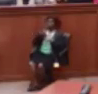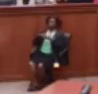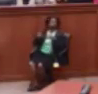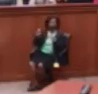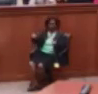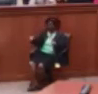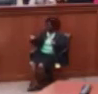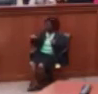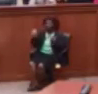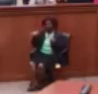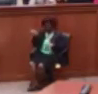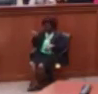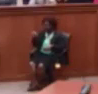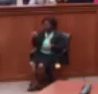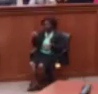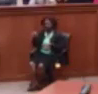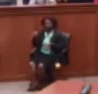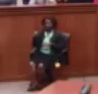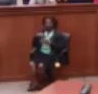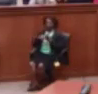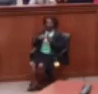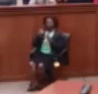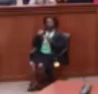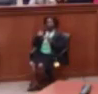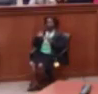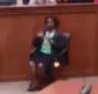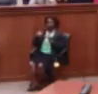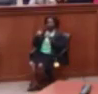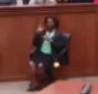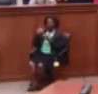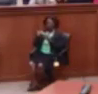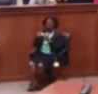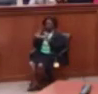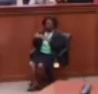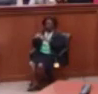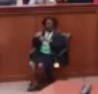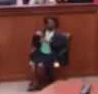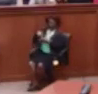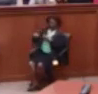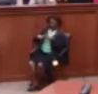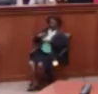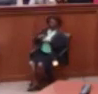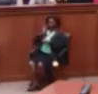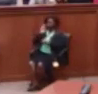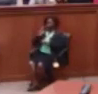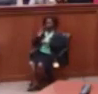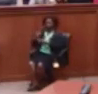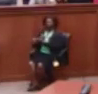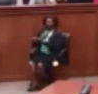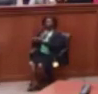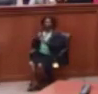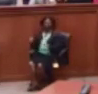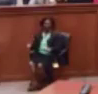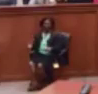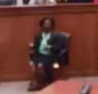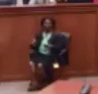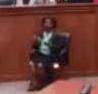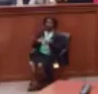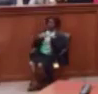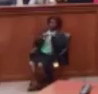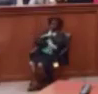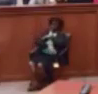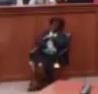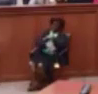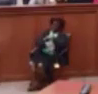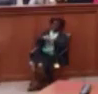more class of students that is provided that opportunity. And so we remain committed to do it, whether that is when we start in the fall or whether it's the fall